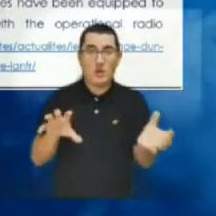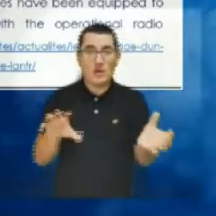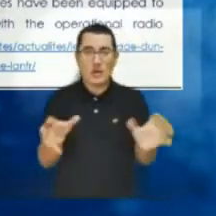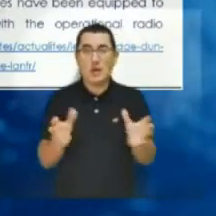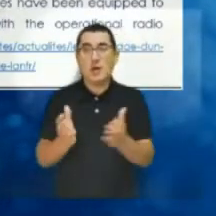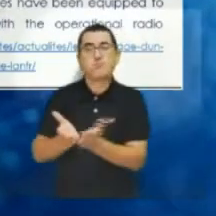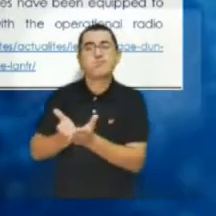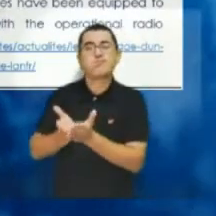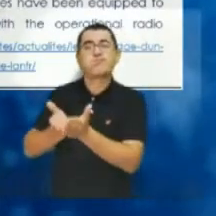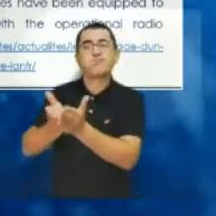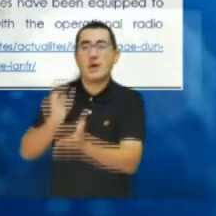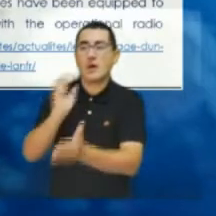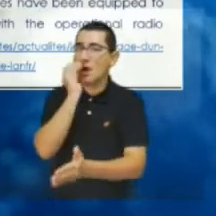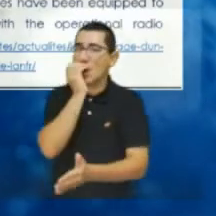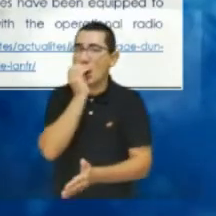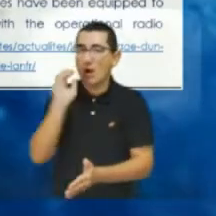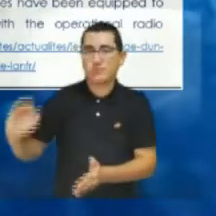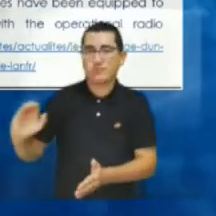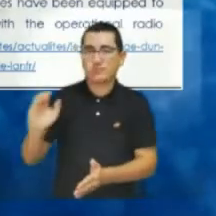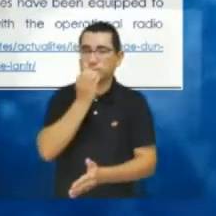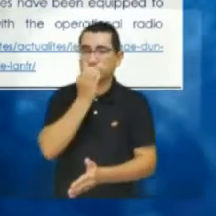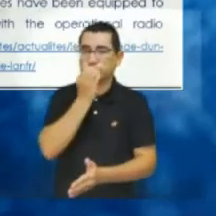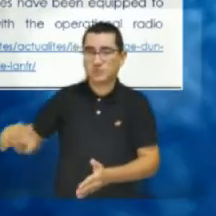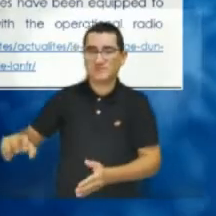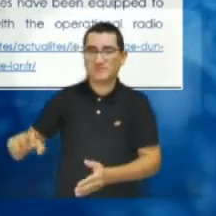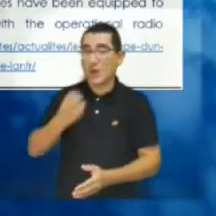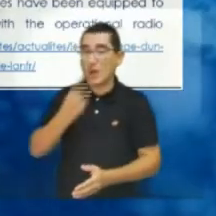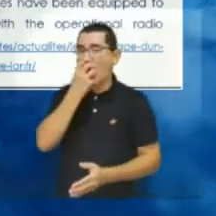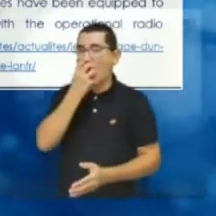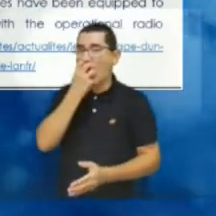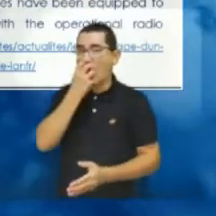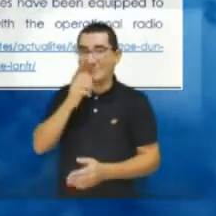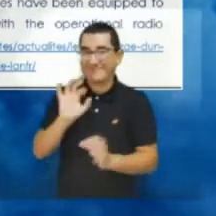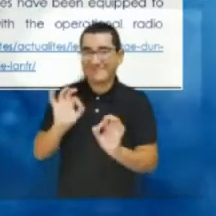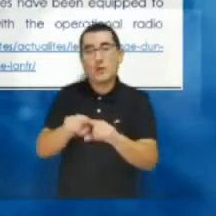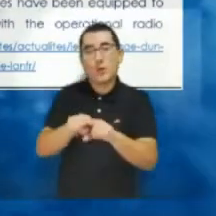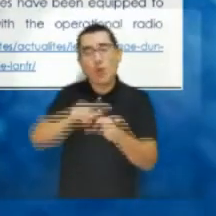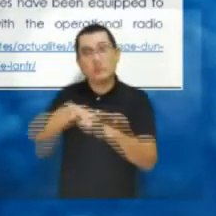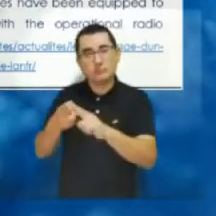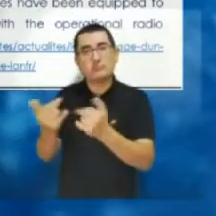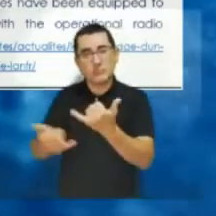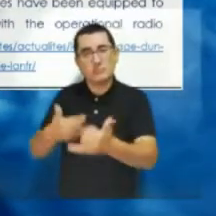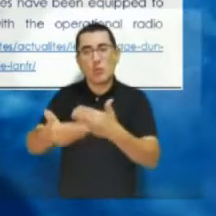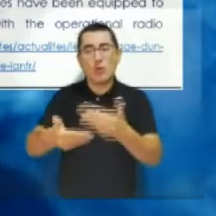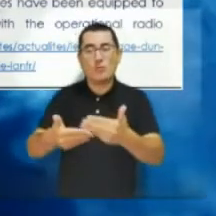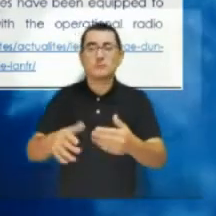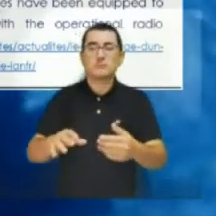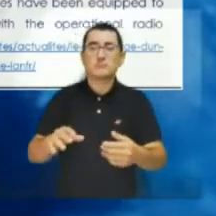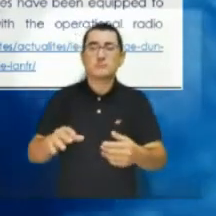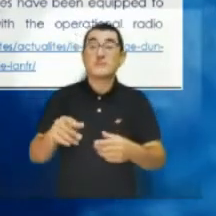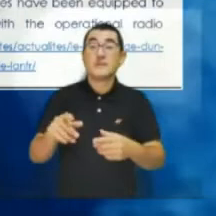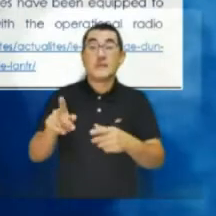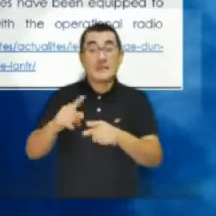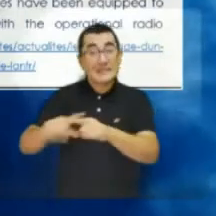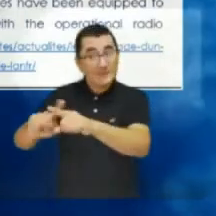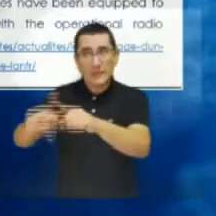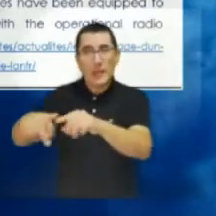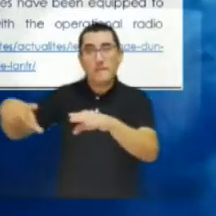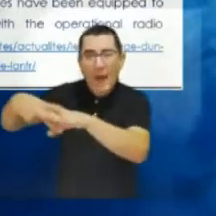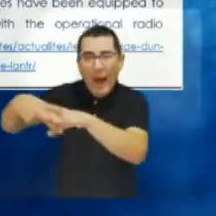which are all important for preventing interference, in this case of ship, for securing the